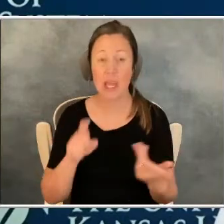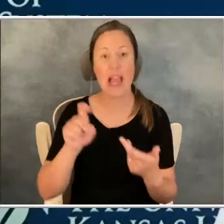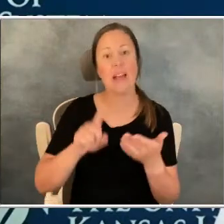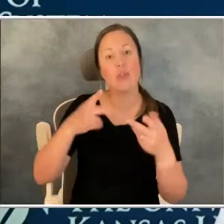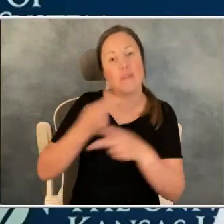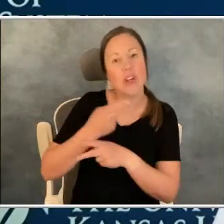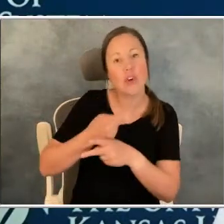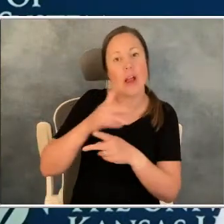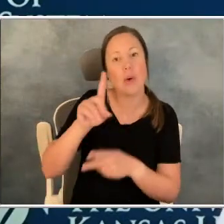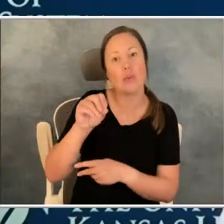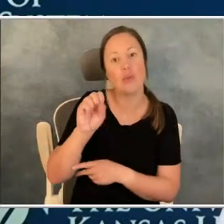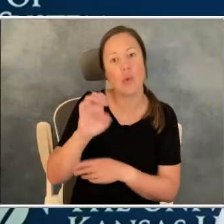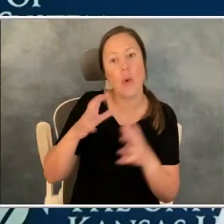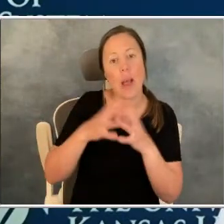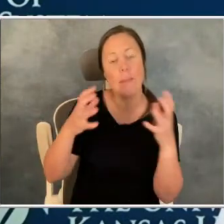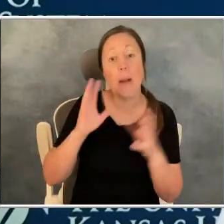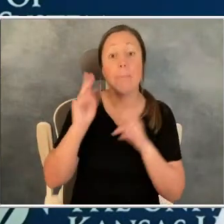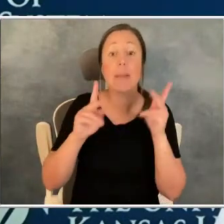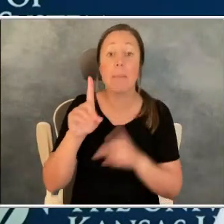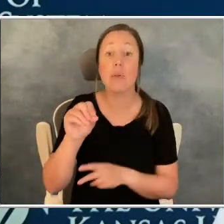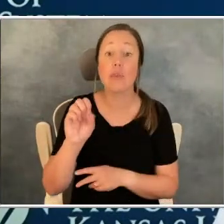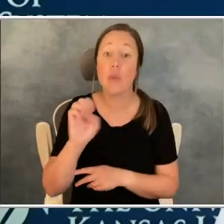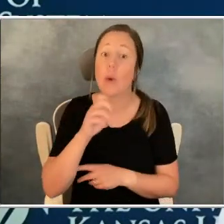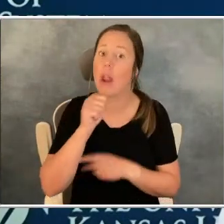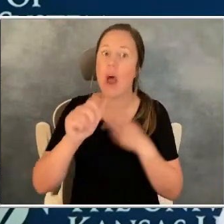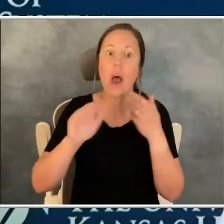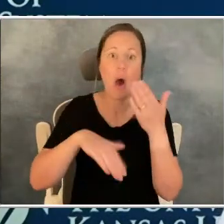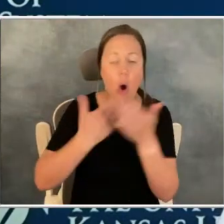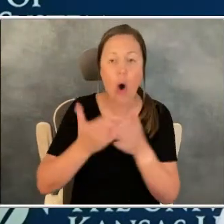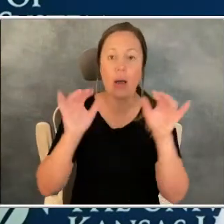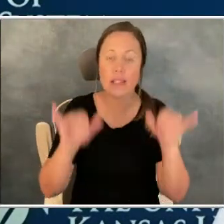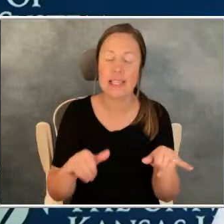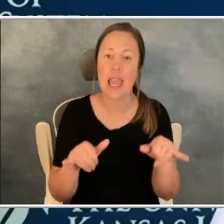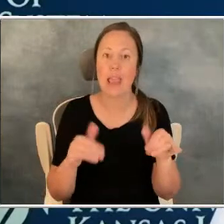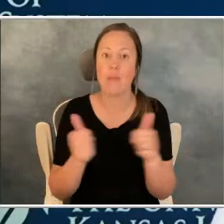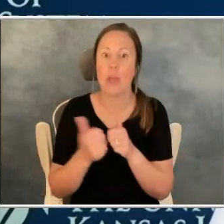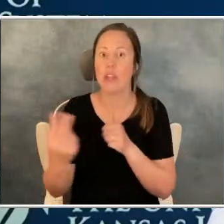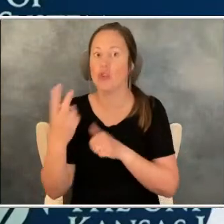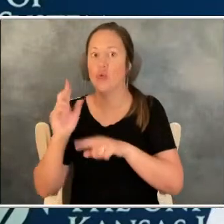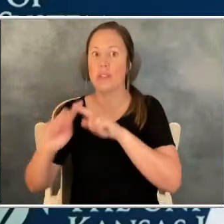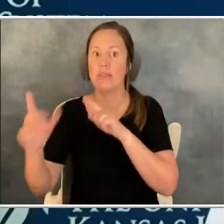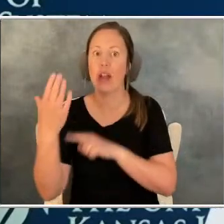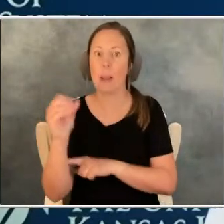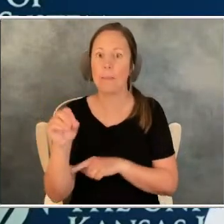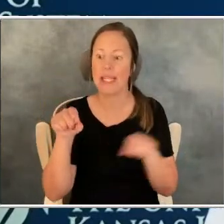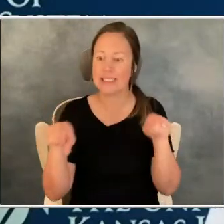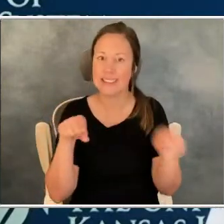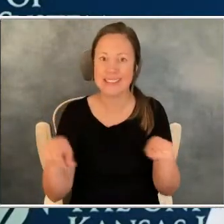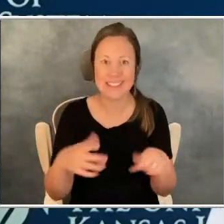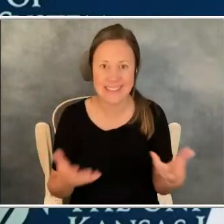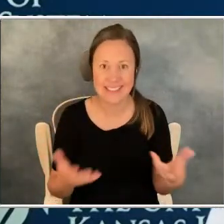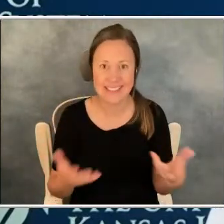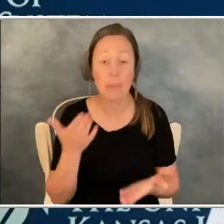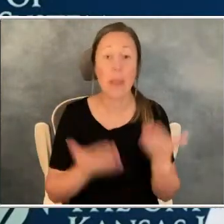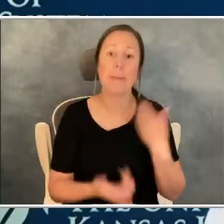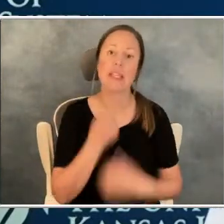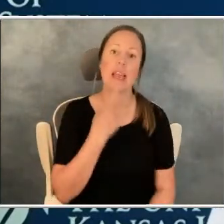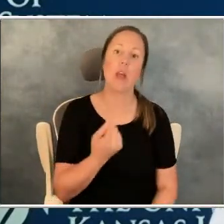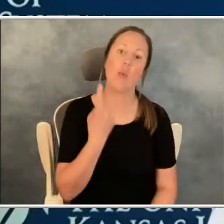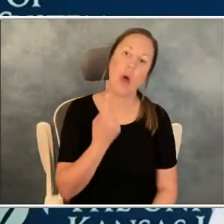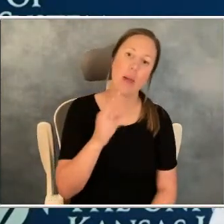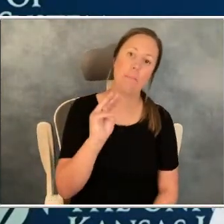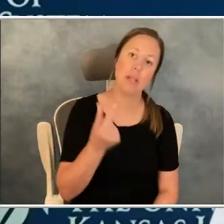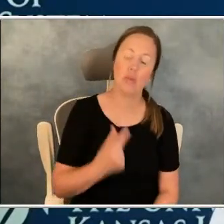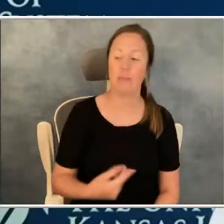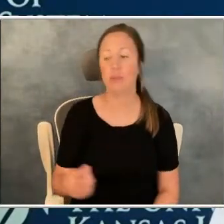because people's doses aren't the same on 2 different manufacturers of the same drug. It may say 1 milligram or 2 milligrams on the capsule, but